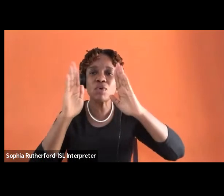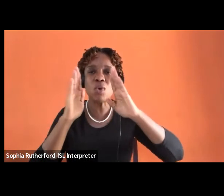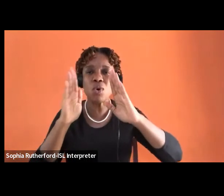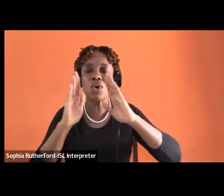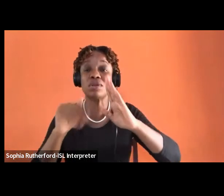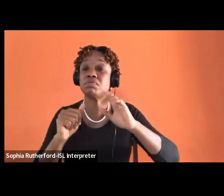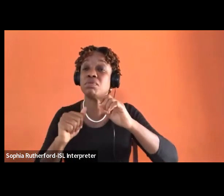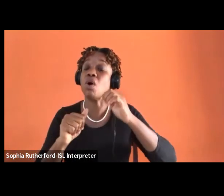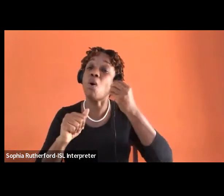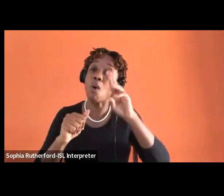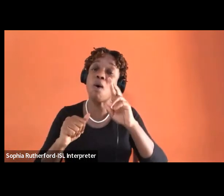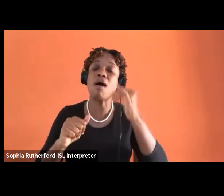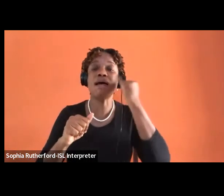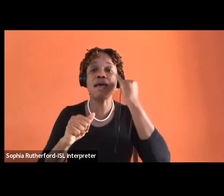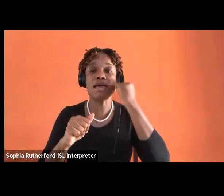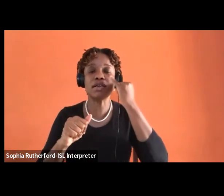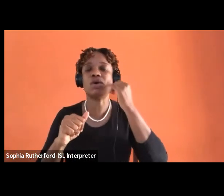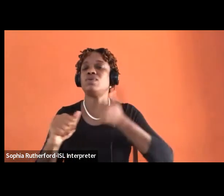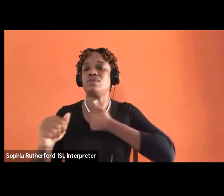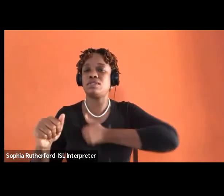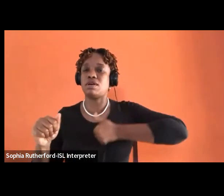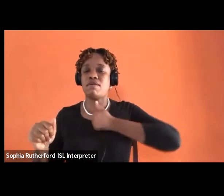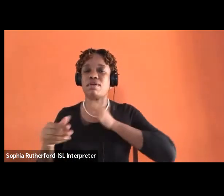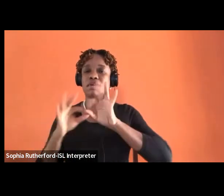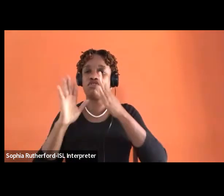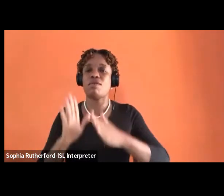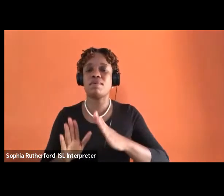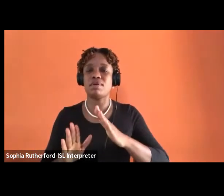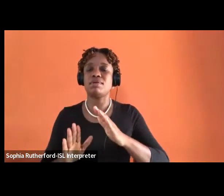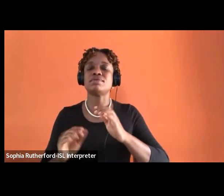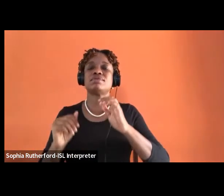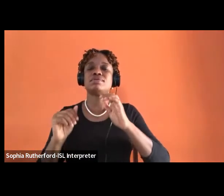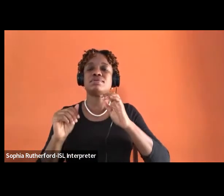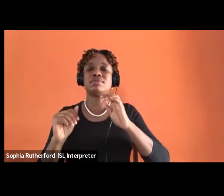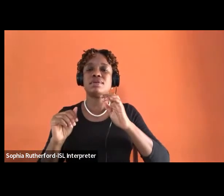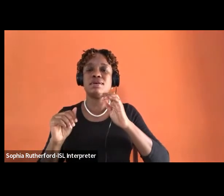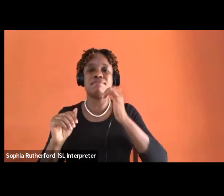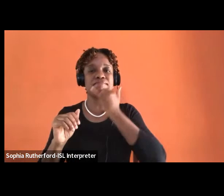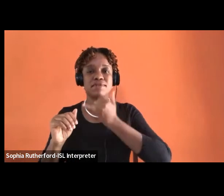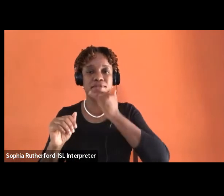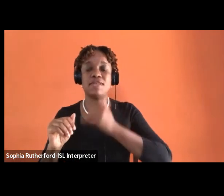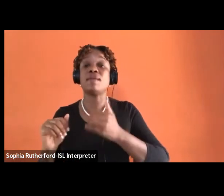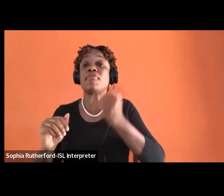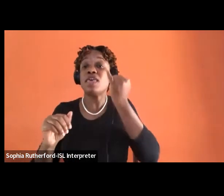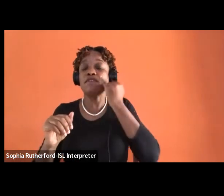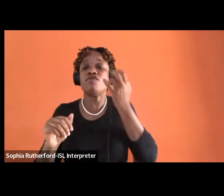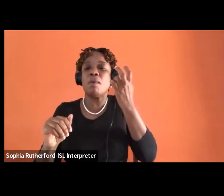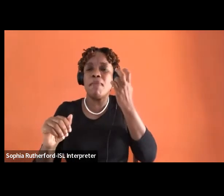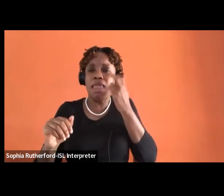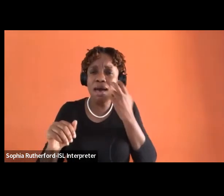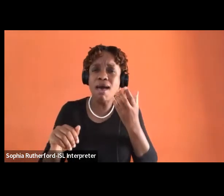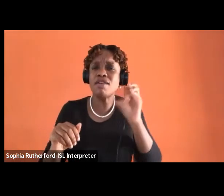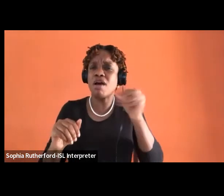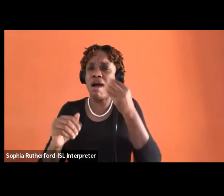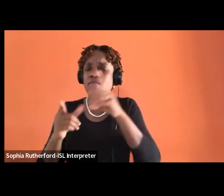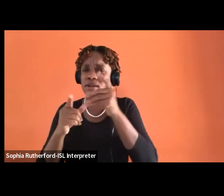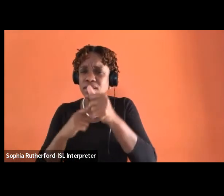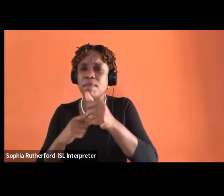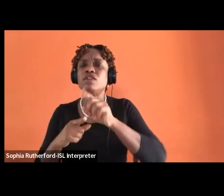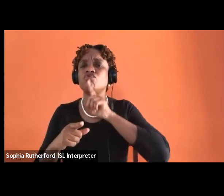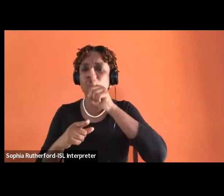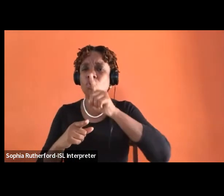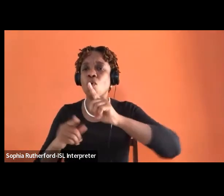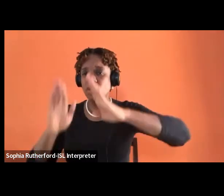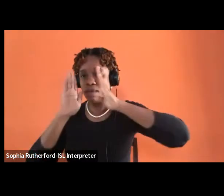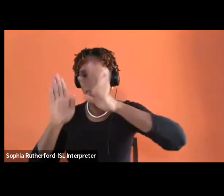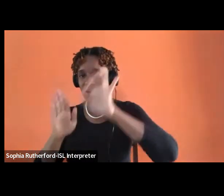on the mental aspect of coping with a disability and coping with a pandemic,